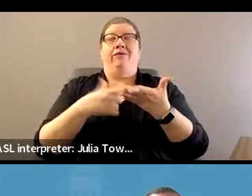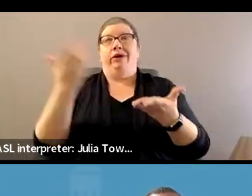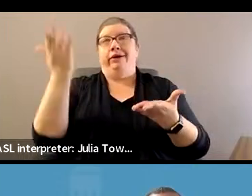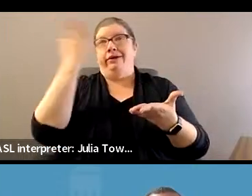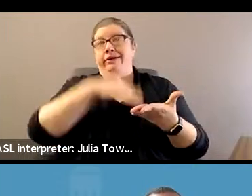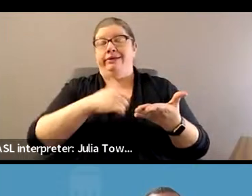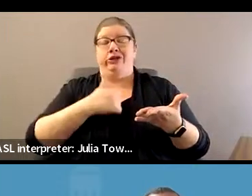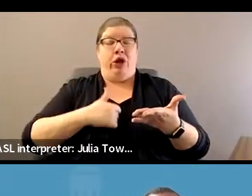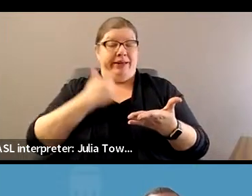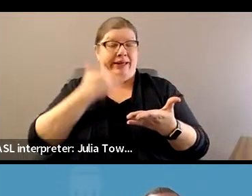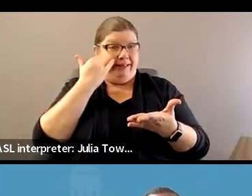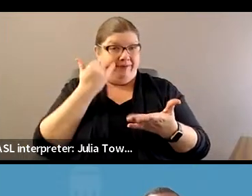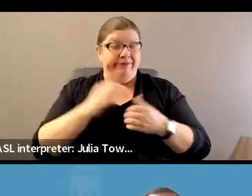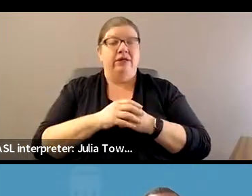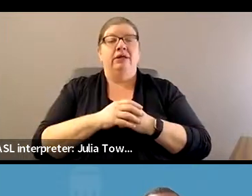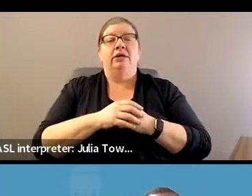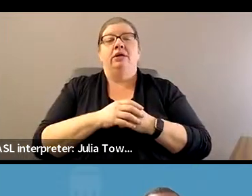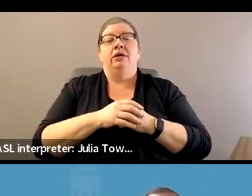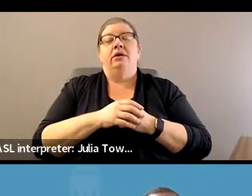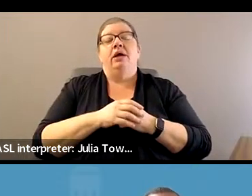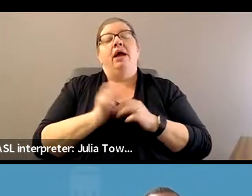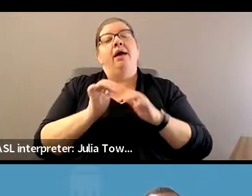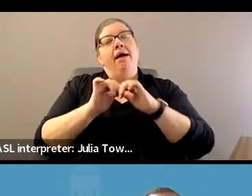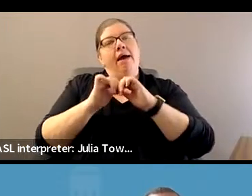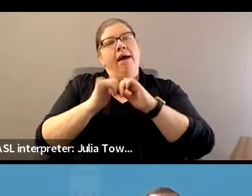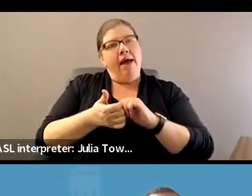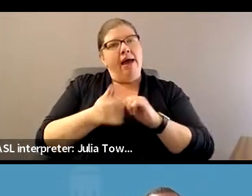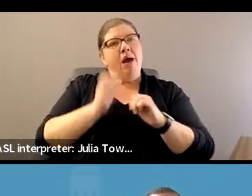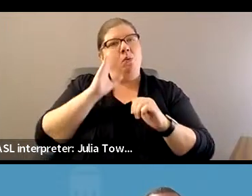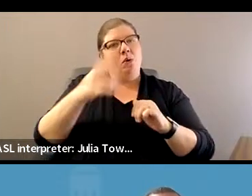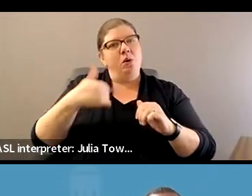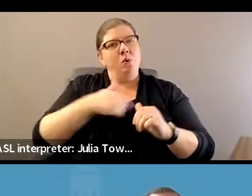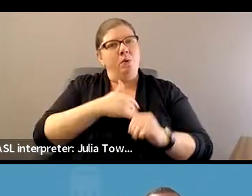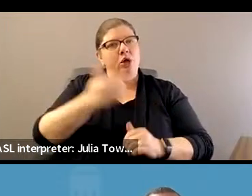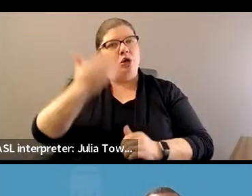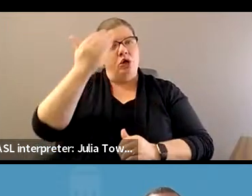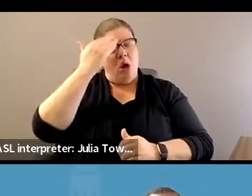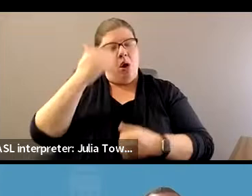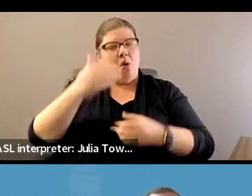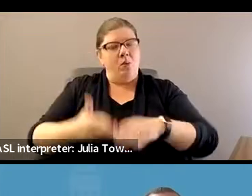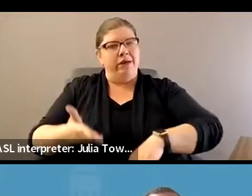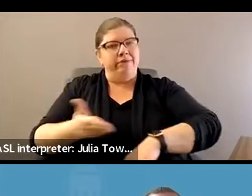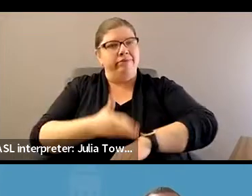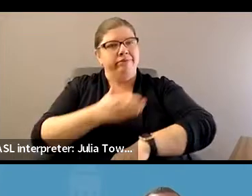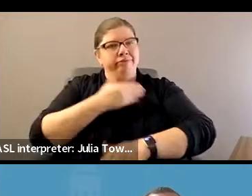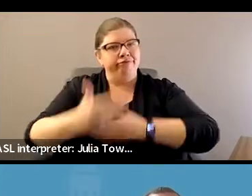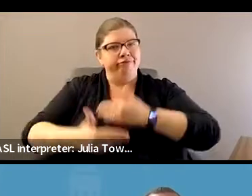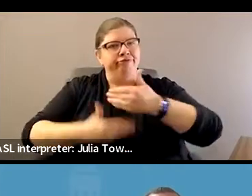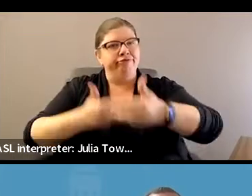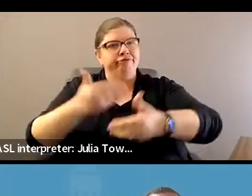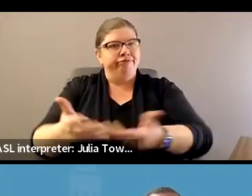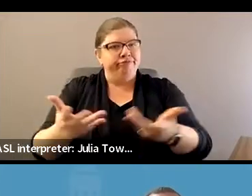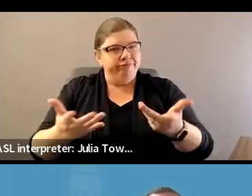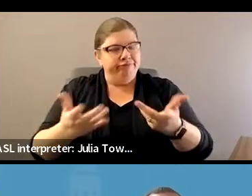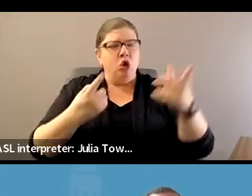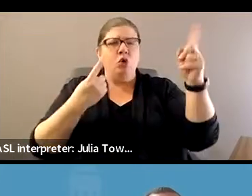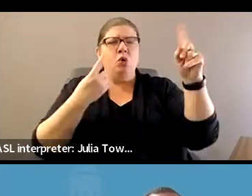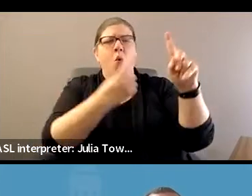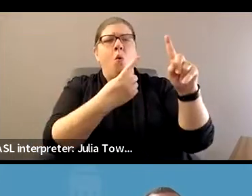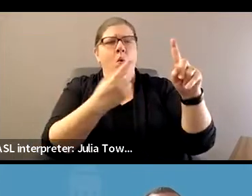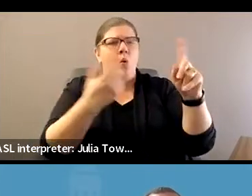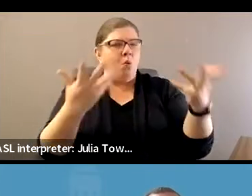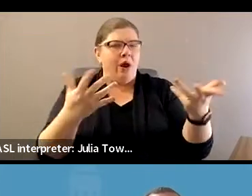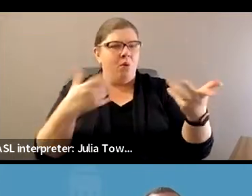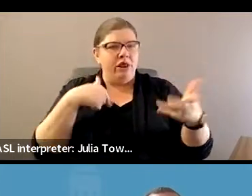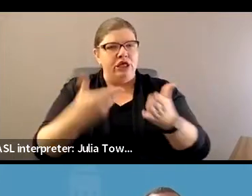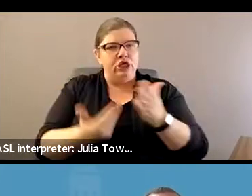if I missed it. How are we going to know that we're making progress? What's our goal with this